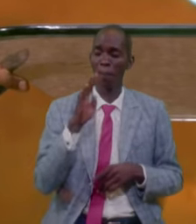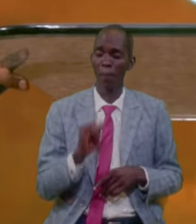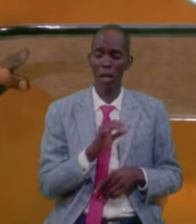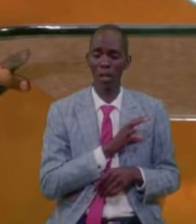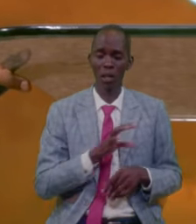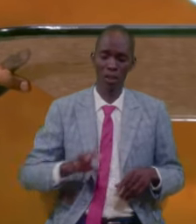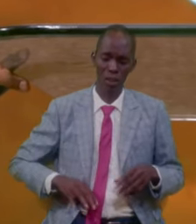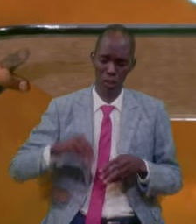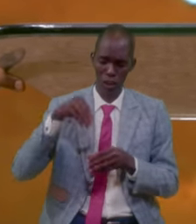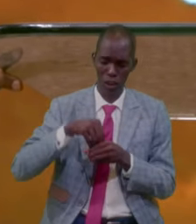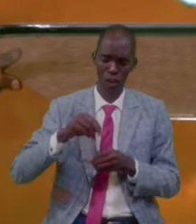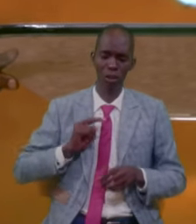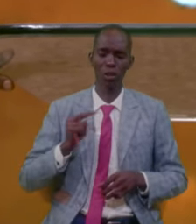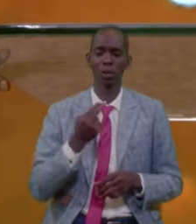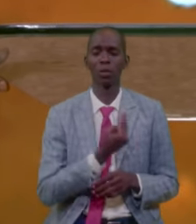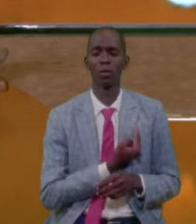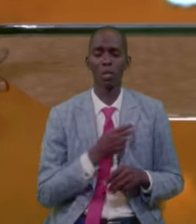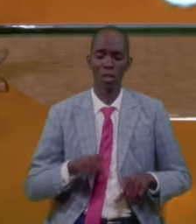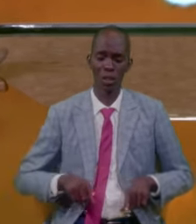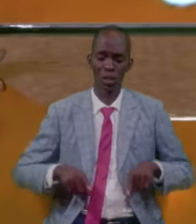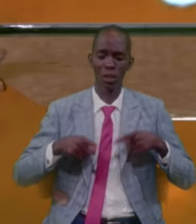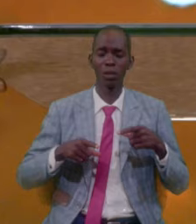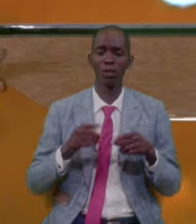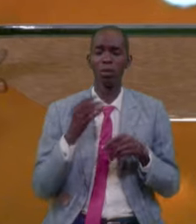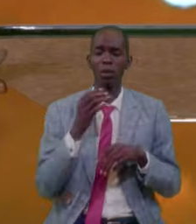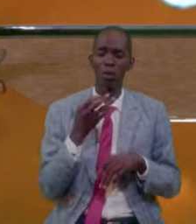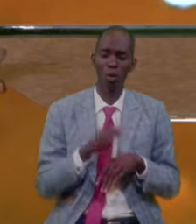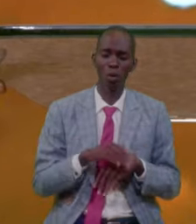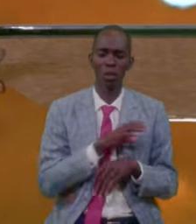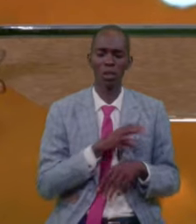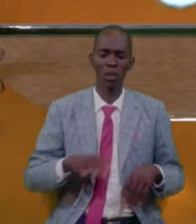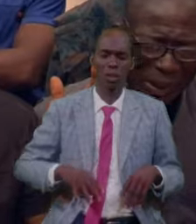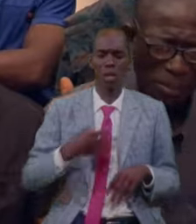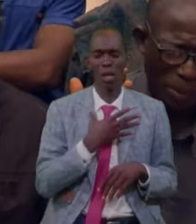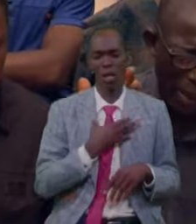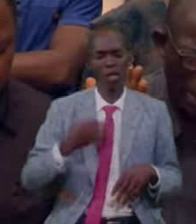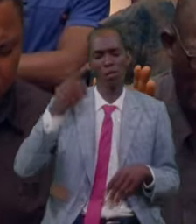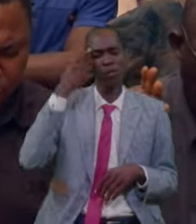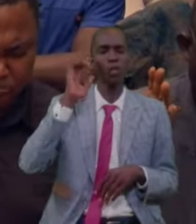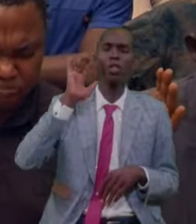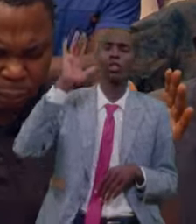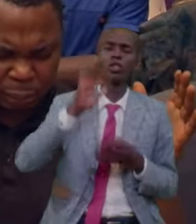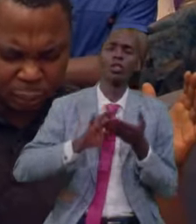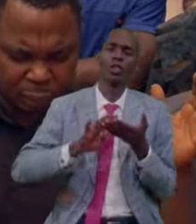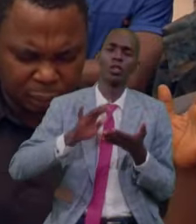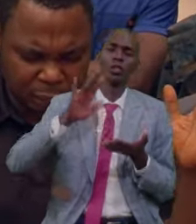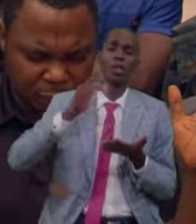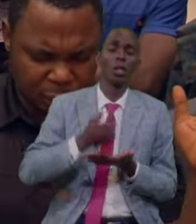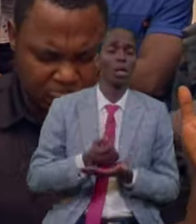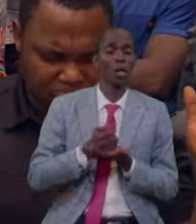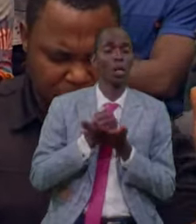Christ in us, lived for Christ and for His glory. Amen. Help us,